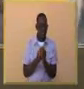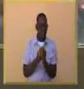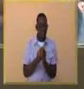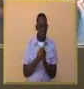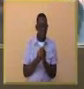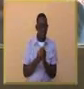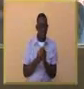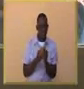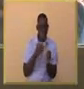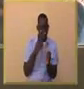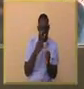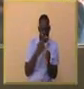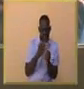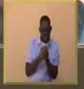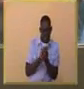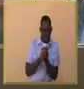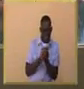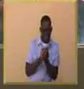See,